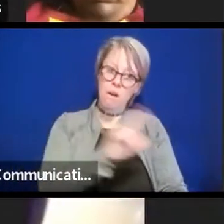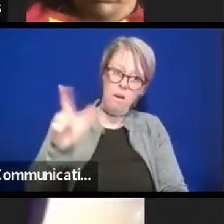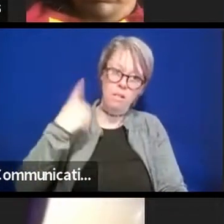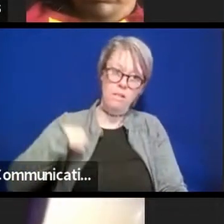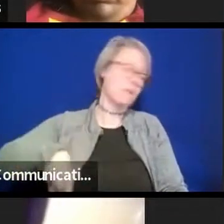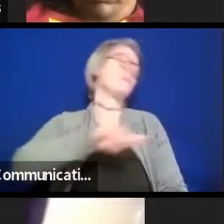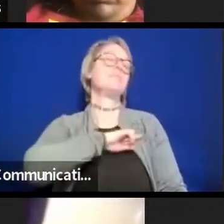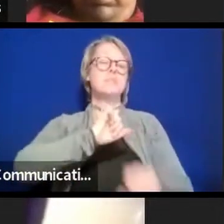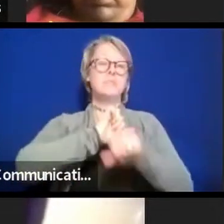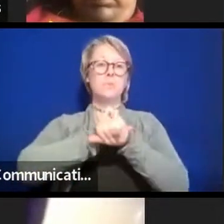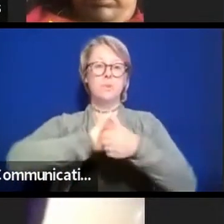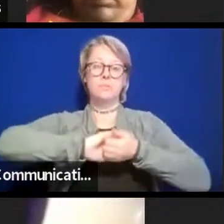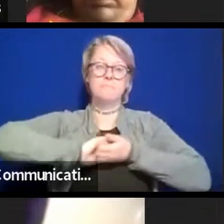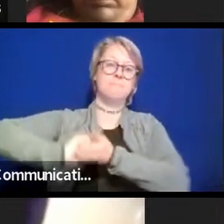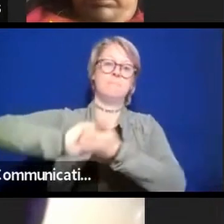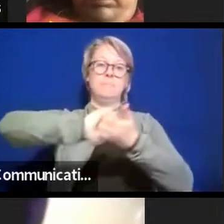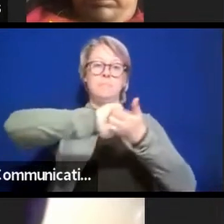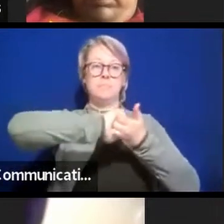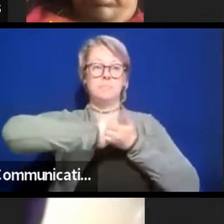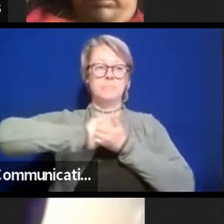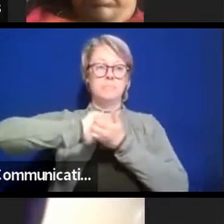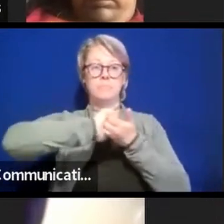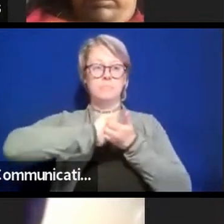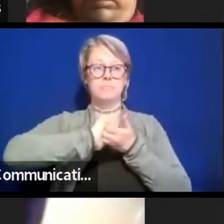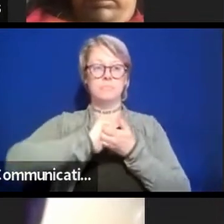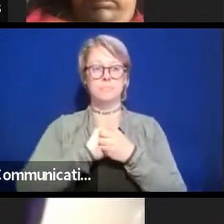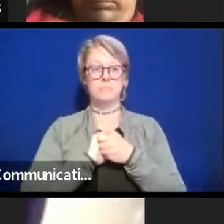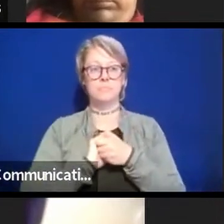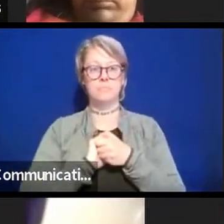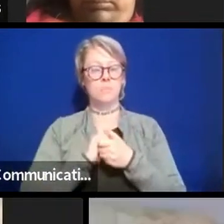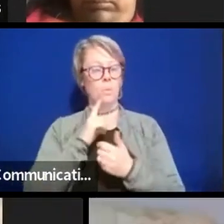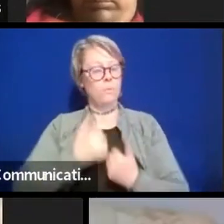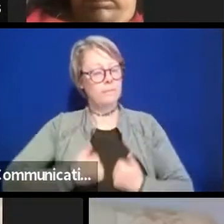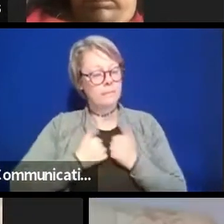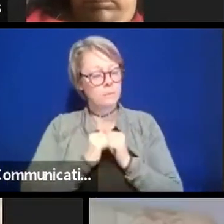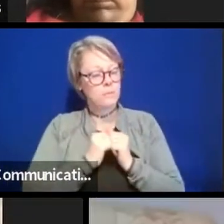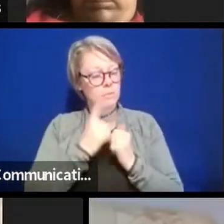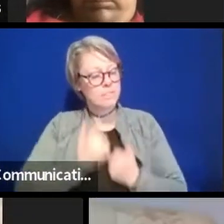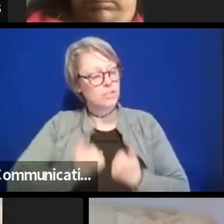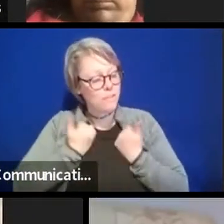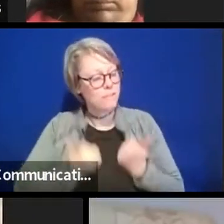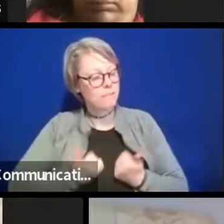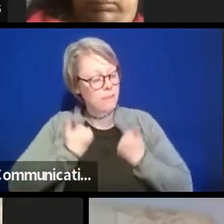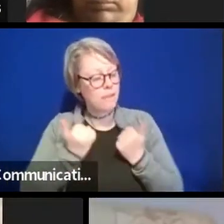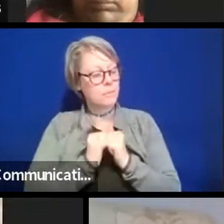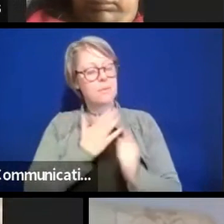We work together, we learn together, we survive together. So please come